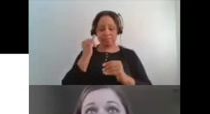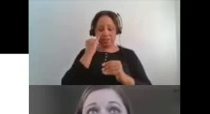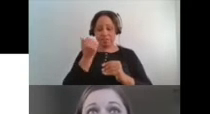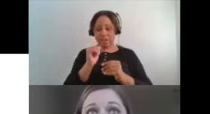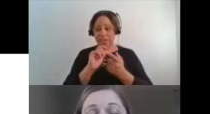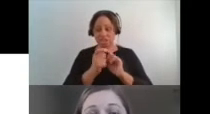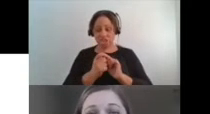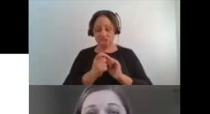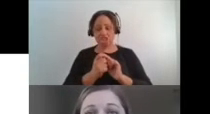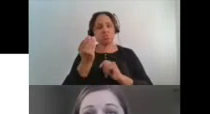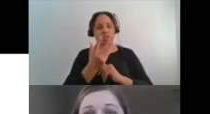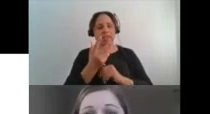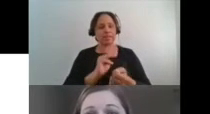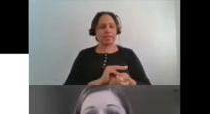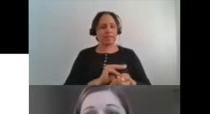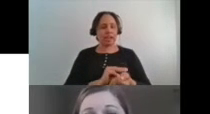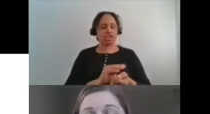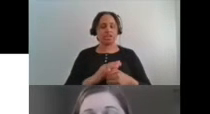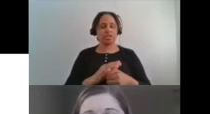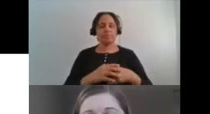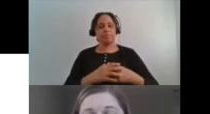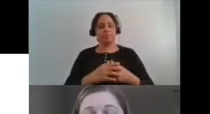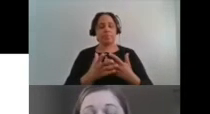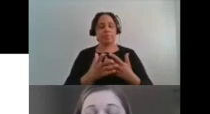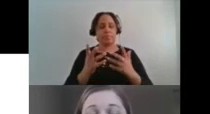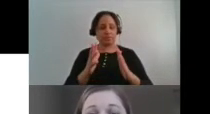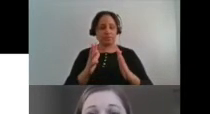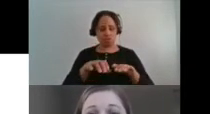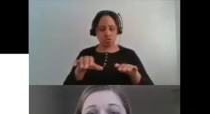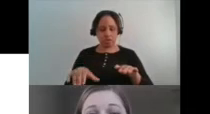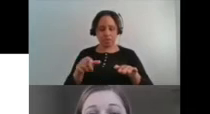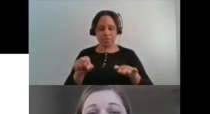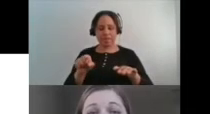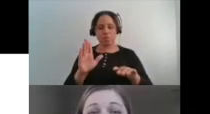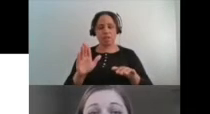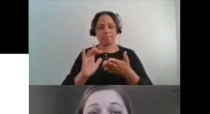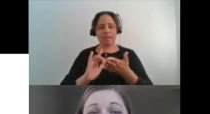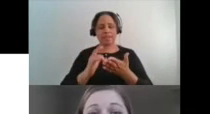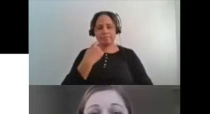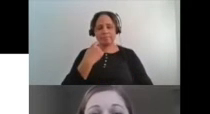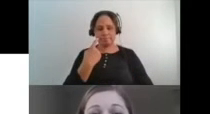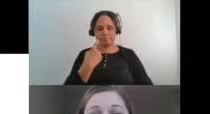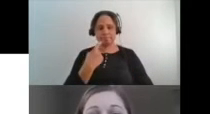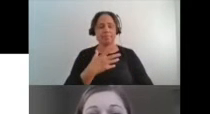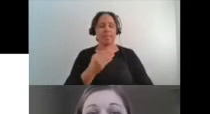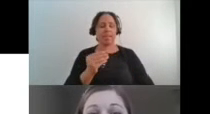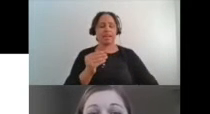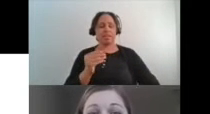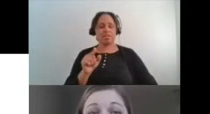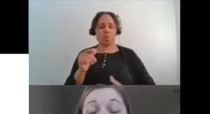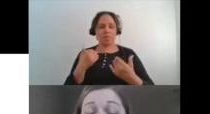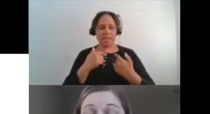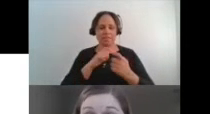So after transplant, you'll be on those immunosuppression medications like that's been talked about. And those have very